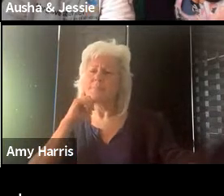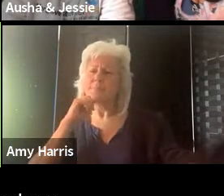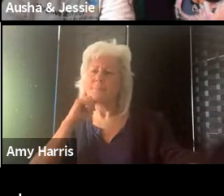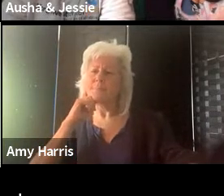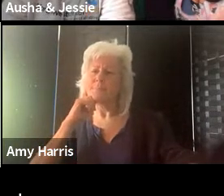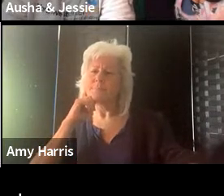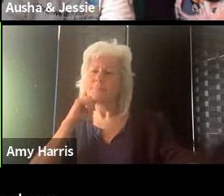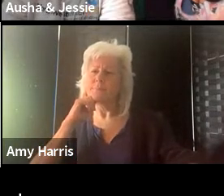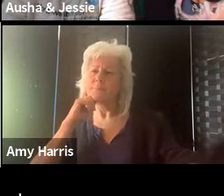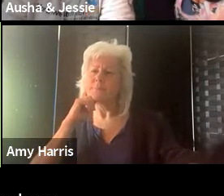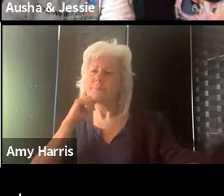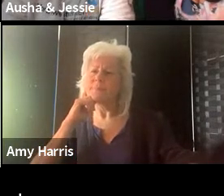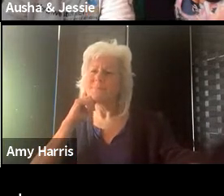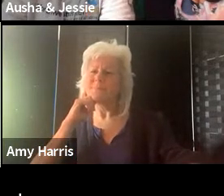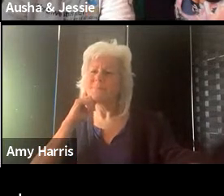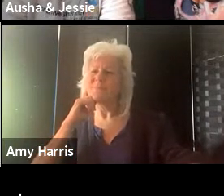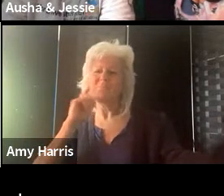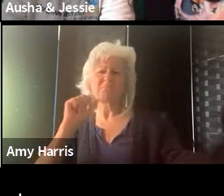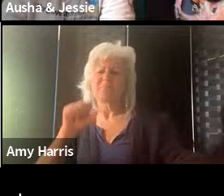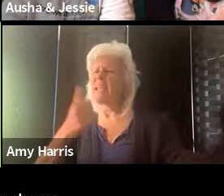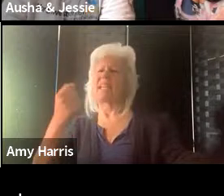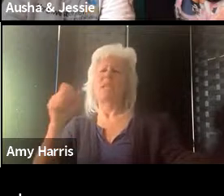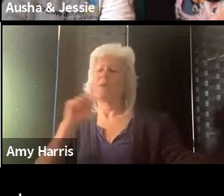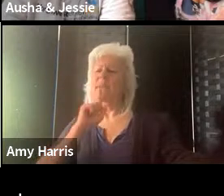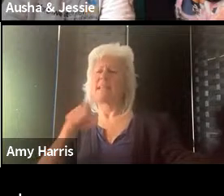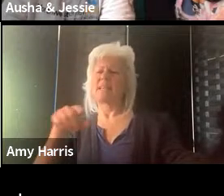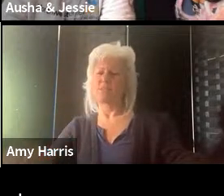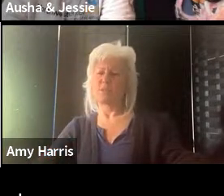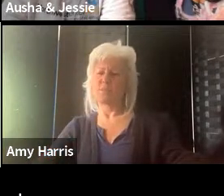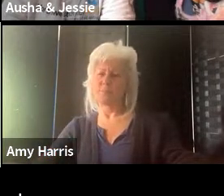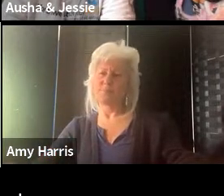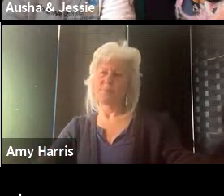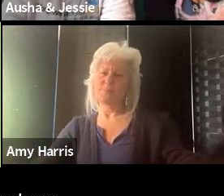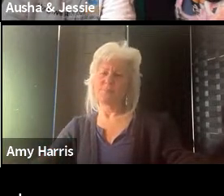So any of our panelists can answer this.